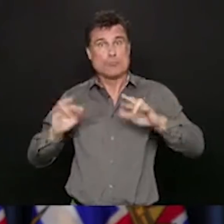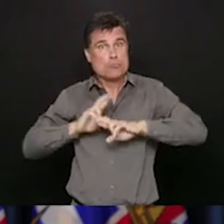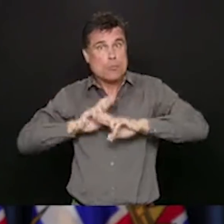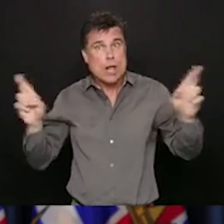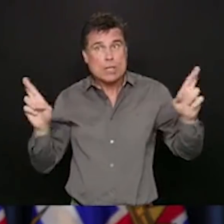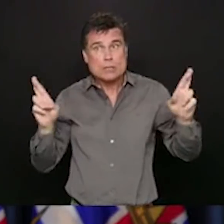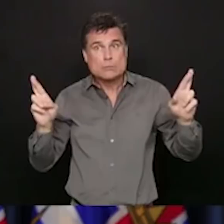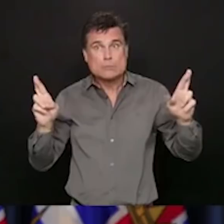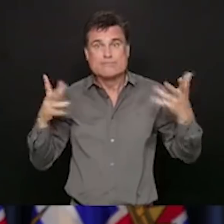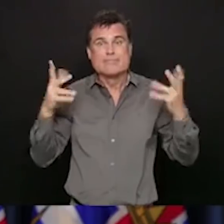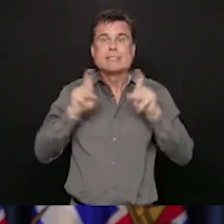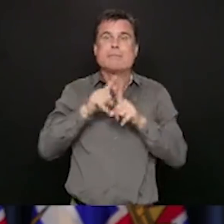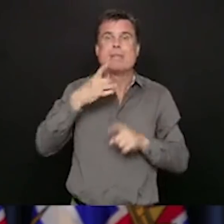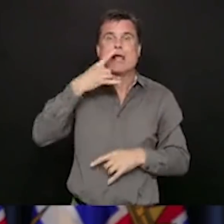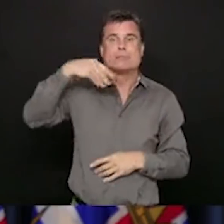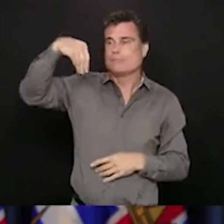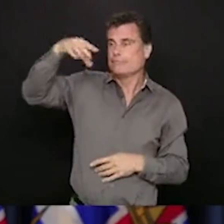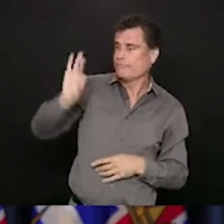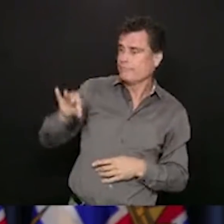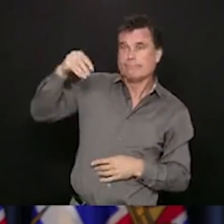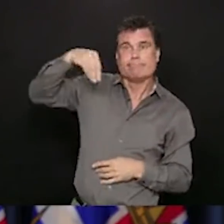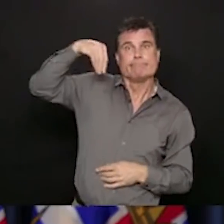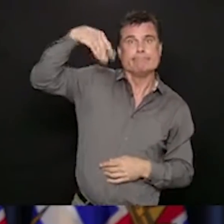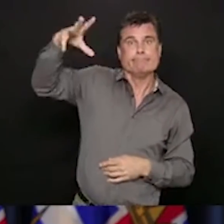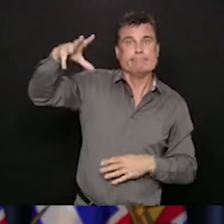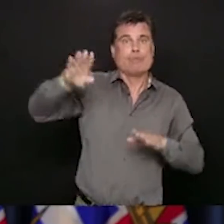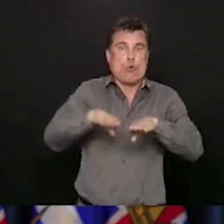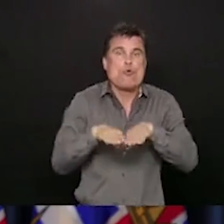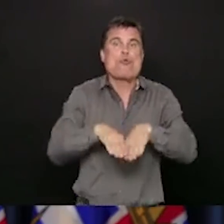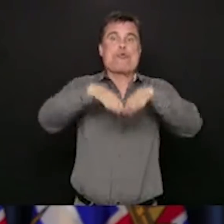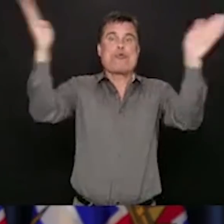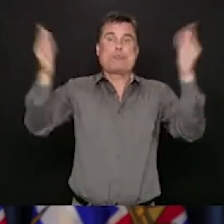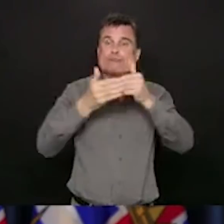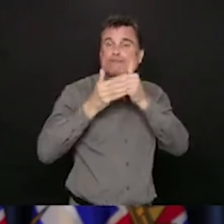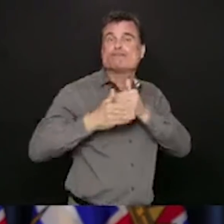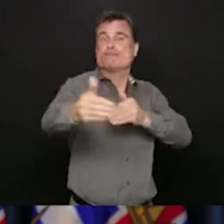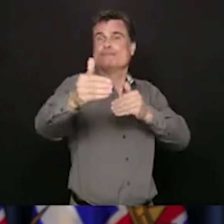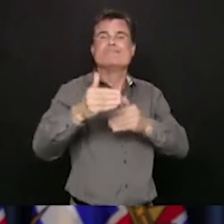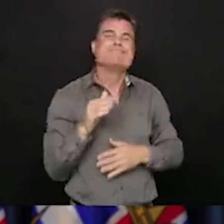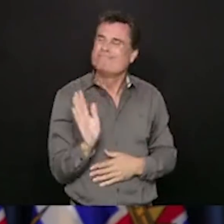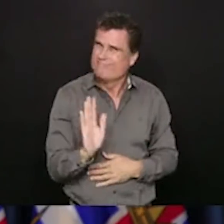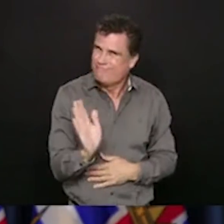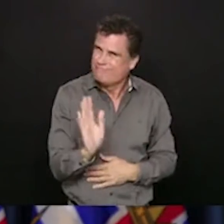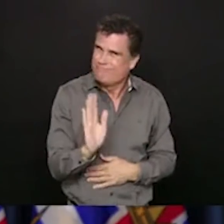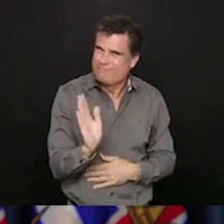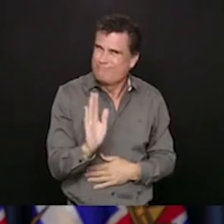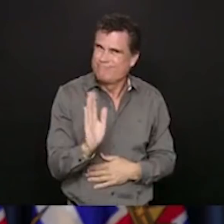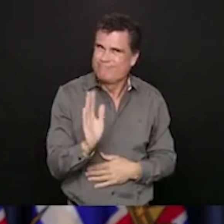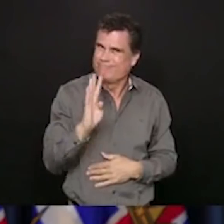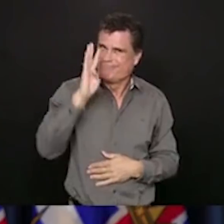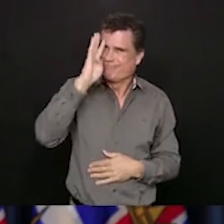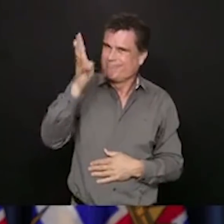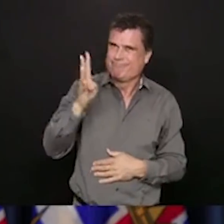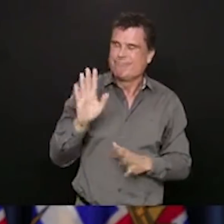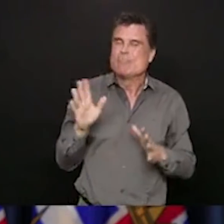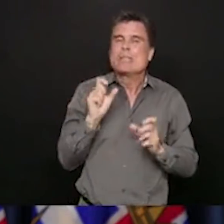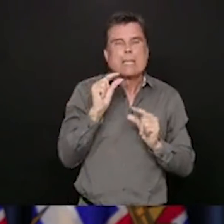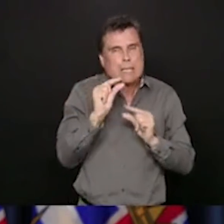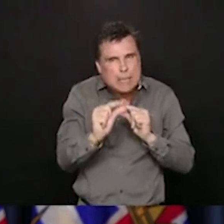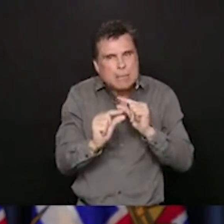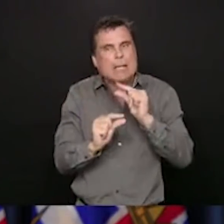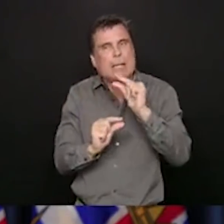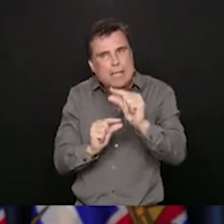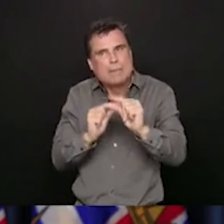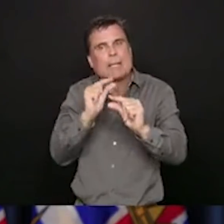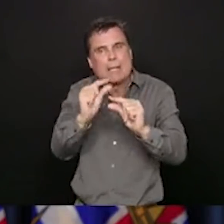safe. Similarly, workers in that sector need that confidence as well. And the only way we build that confidence is to have a set of common